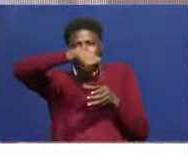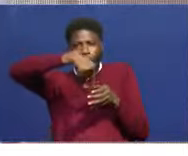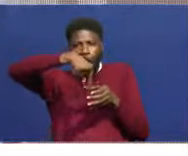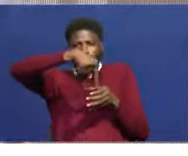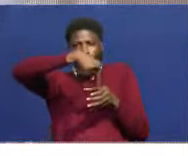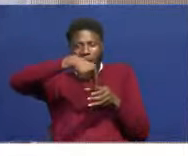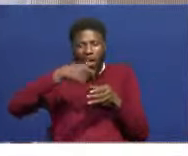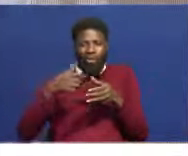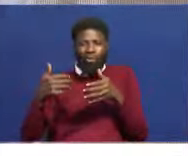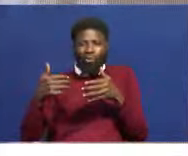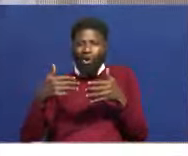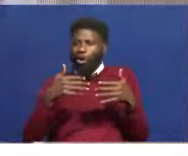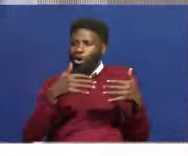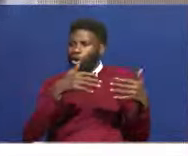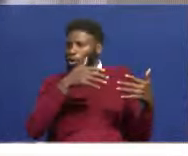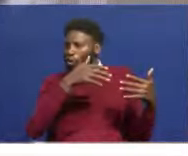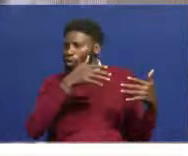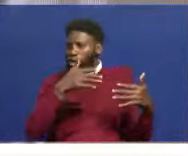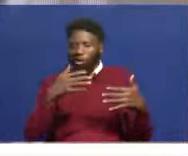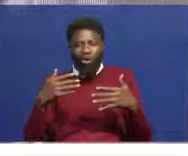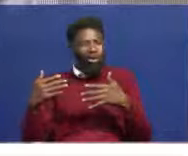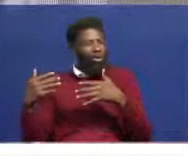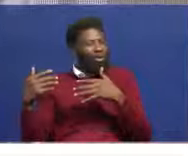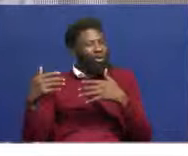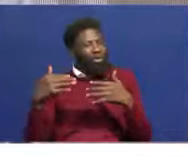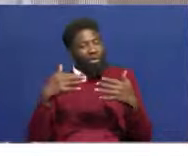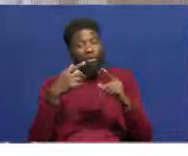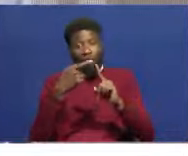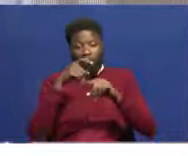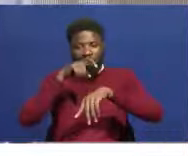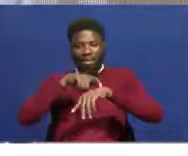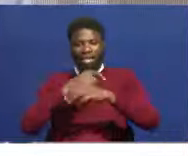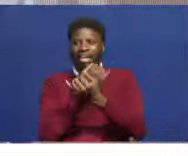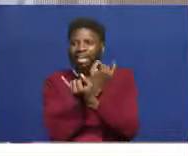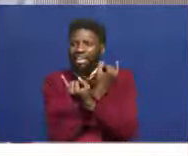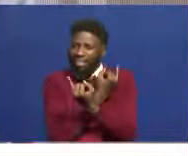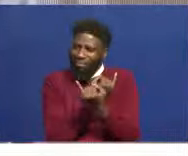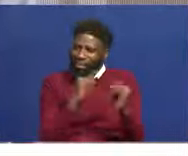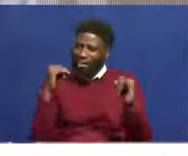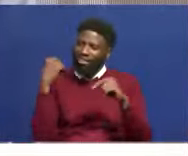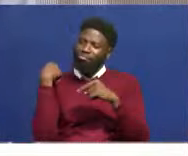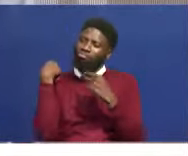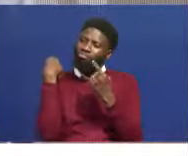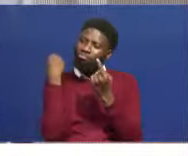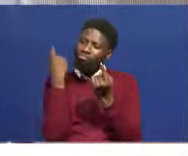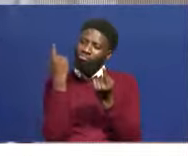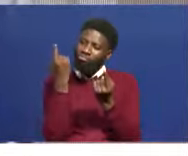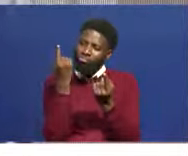for almost all the time since its independence.